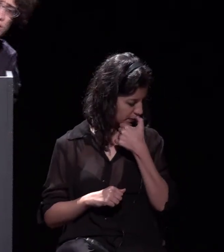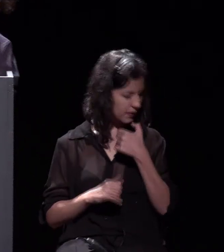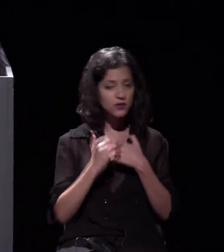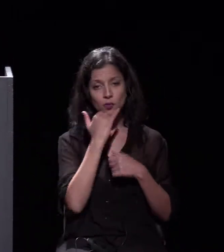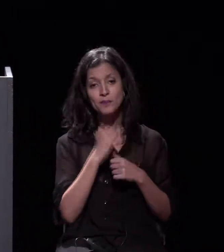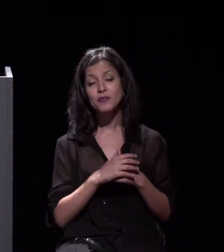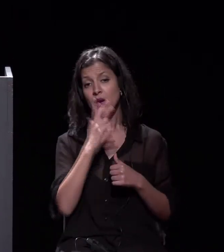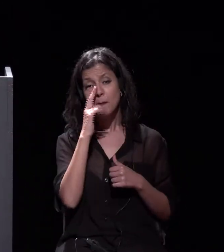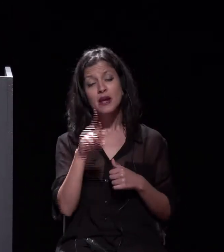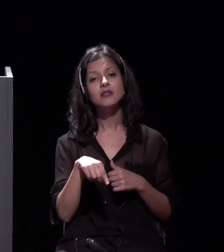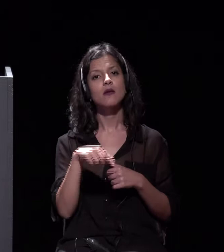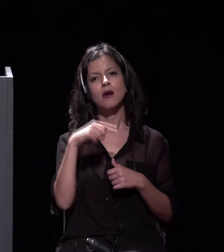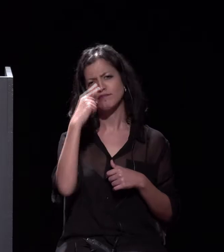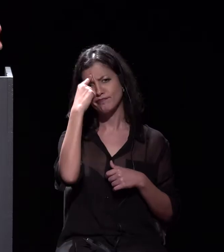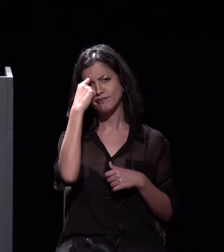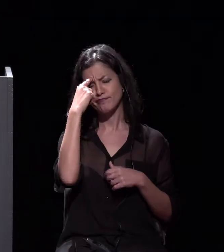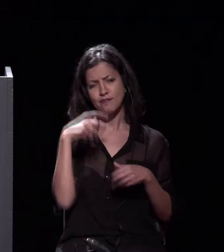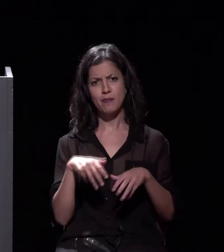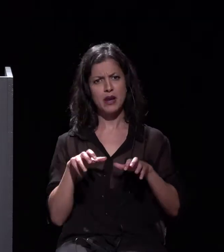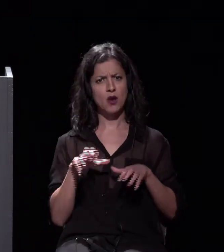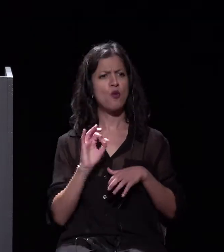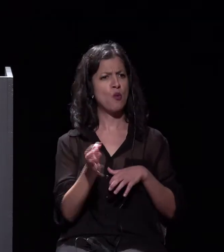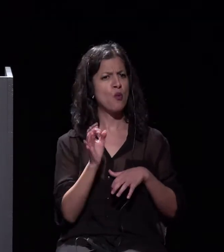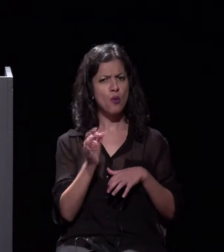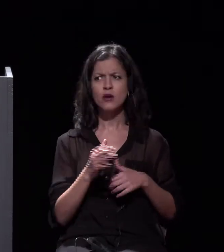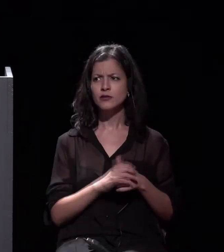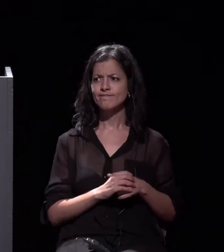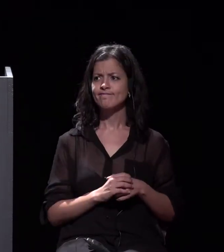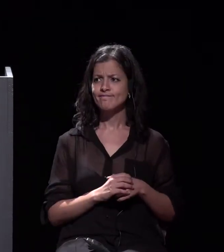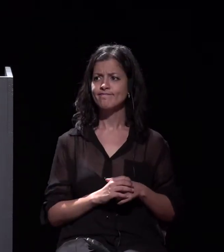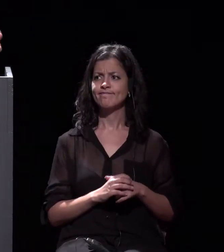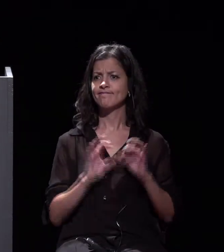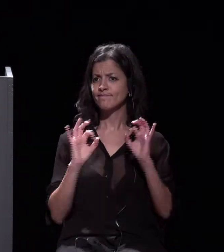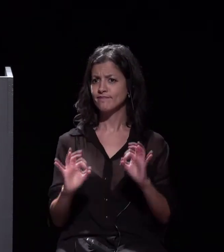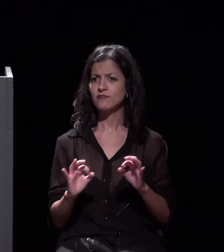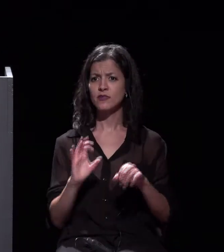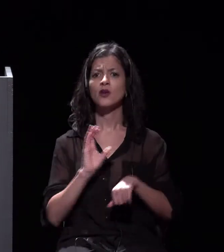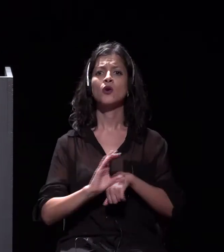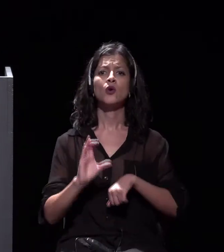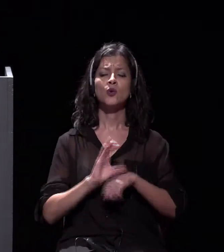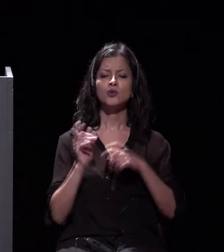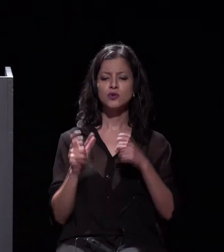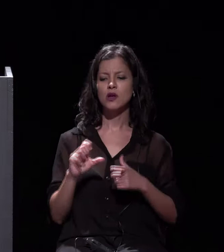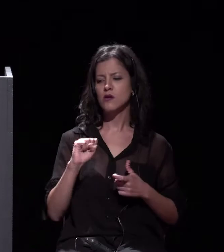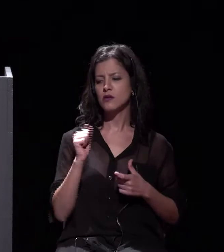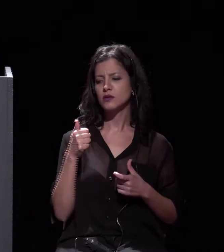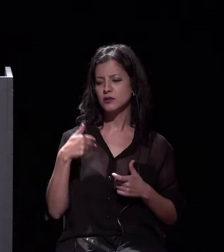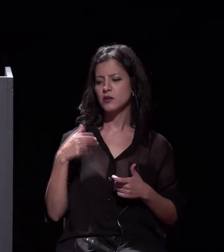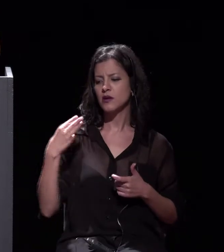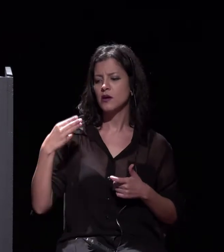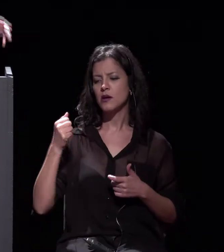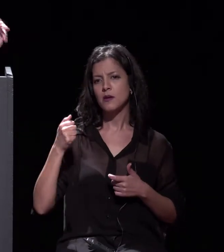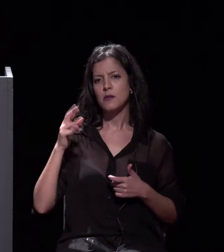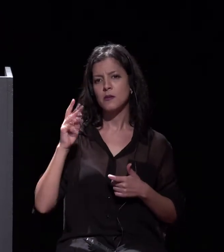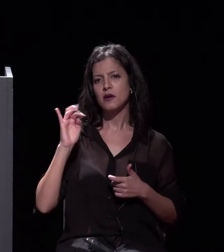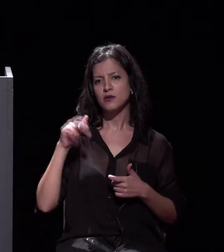a course somewhere like Central St. Martin's, where what we are doing is like welcoming students at, 20 grand a pop so that they can learn to be